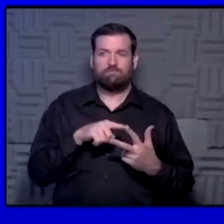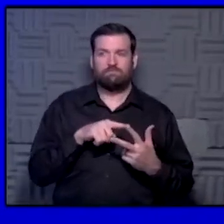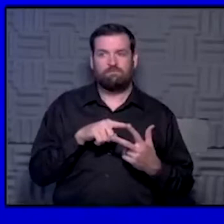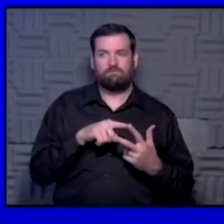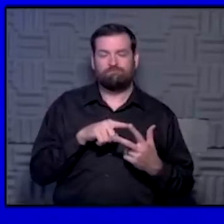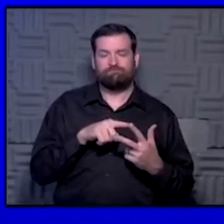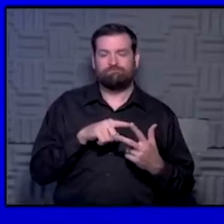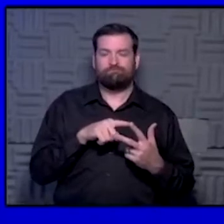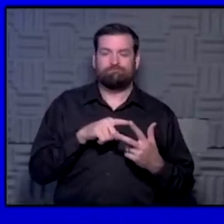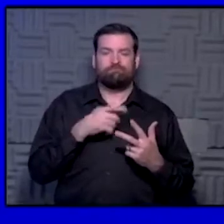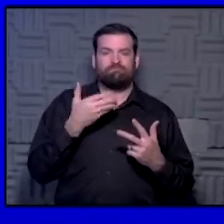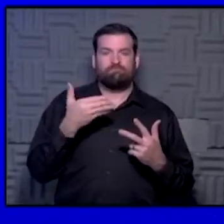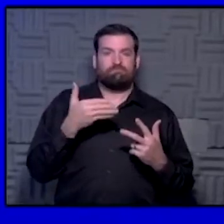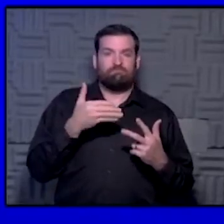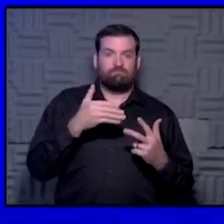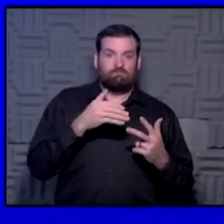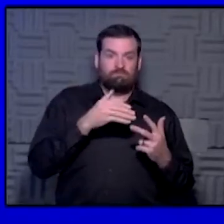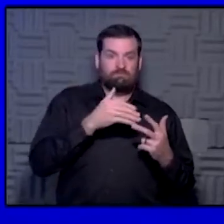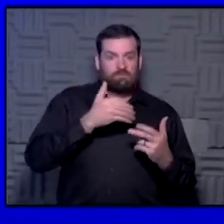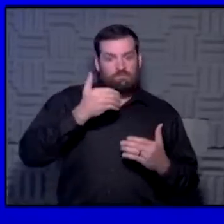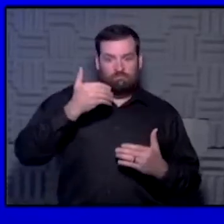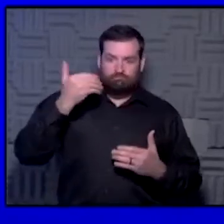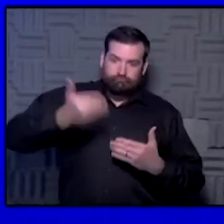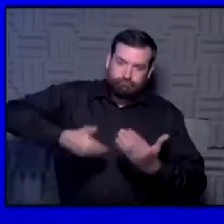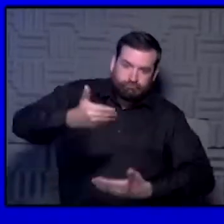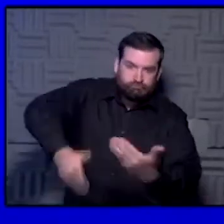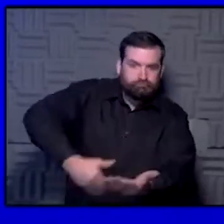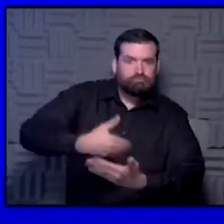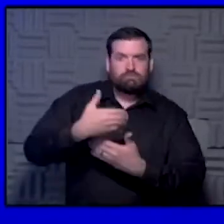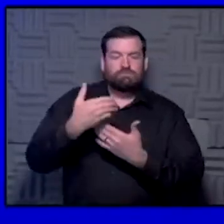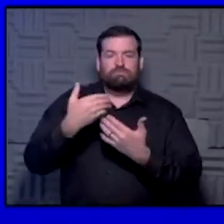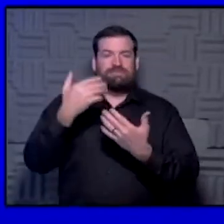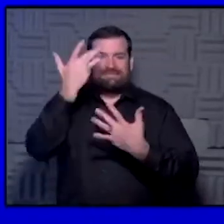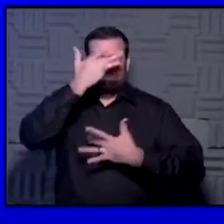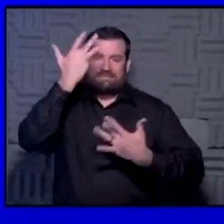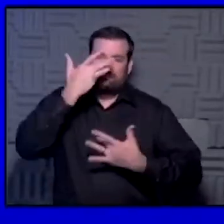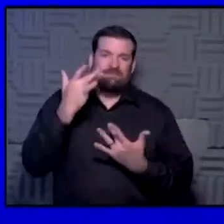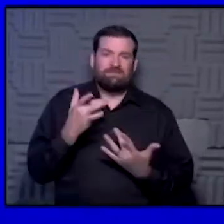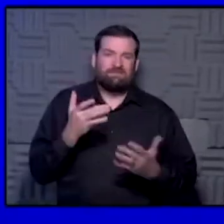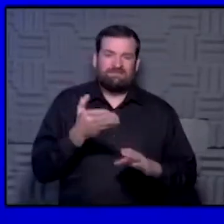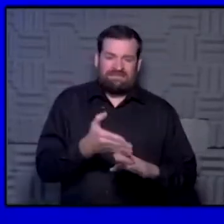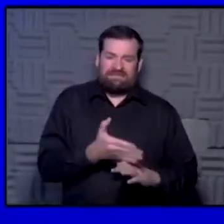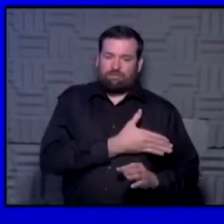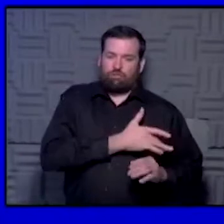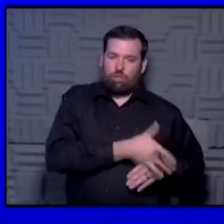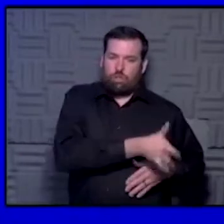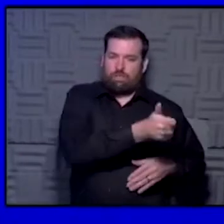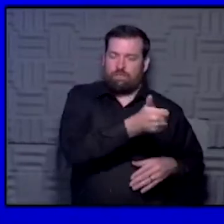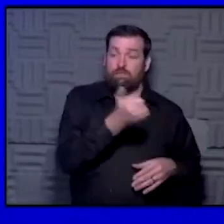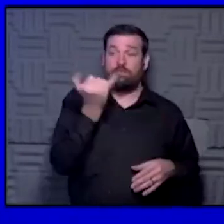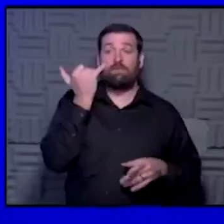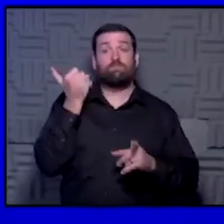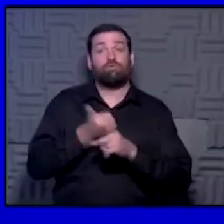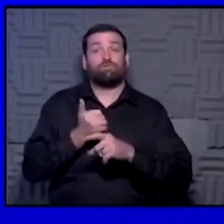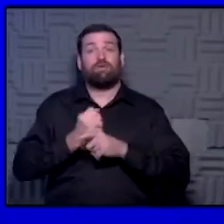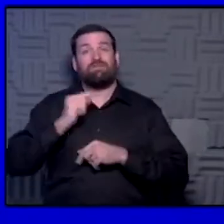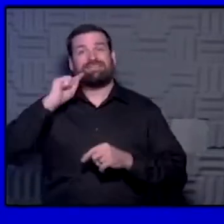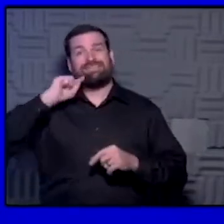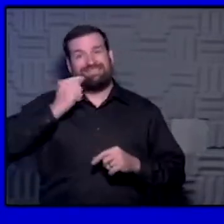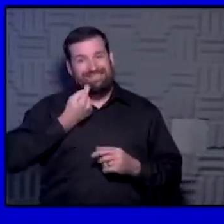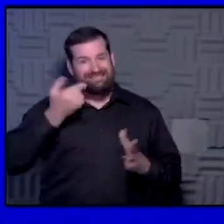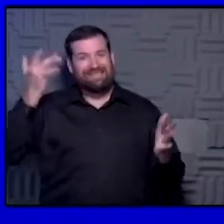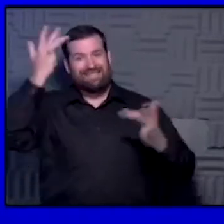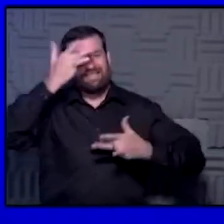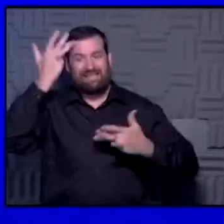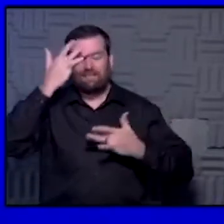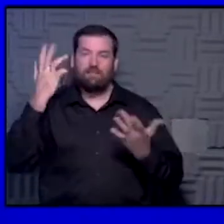into your disease process. So unfortunately, for the most part, what we understand is that if you are severely ill, you've